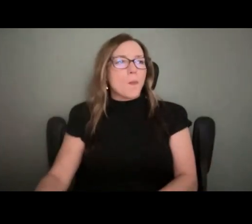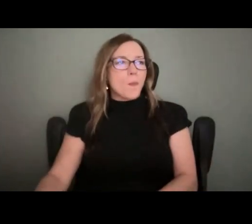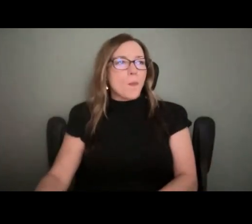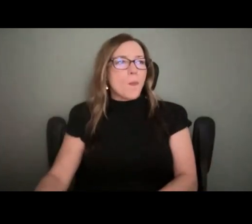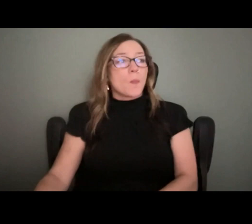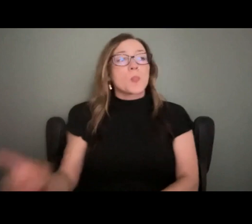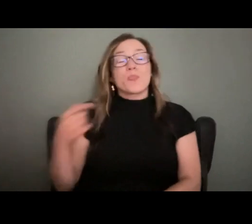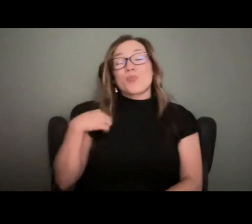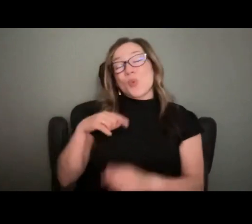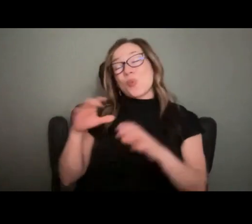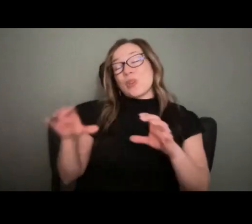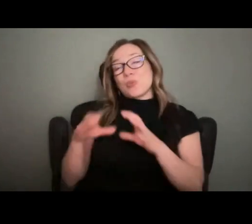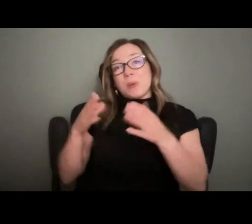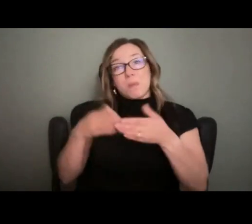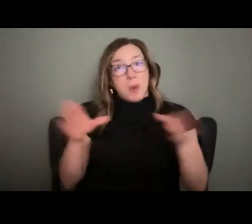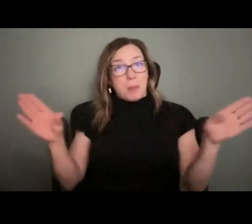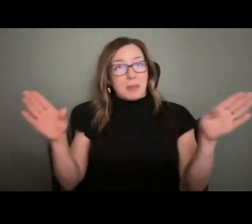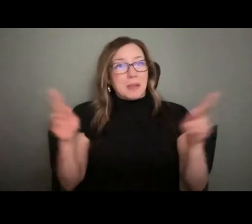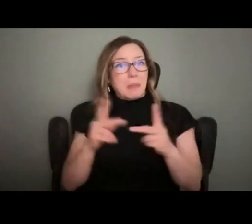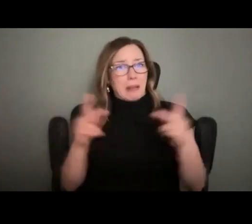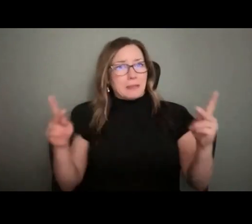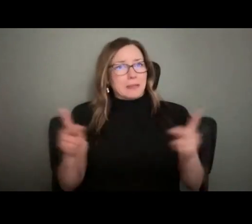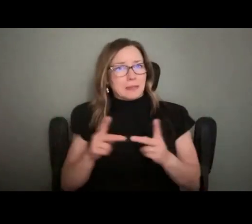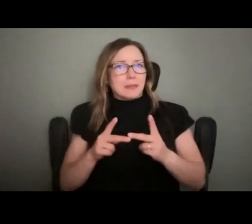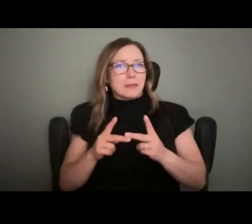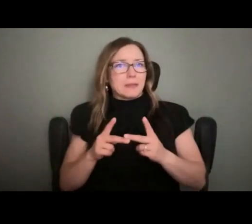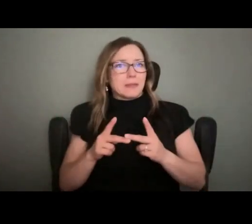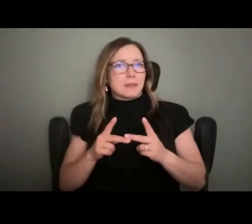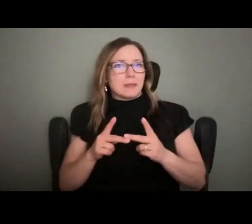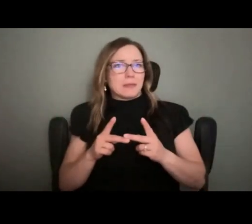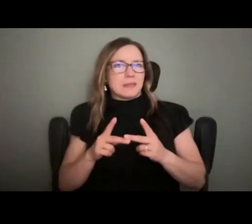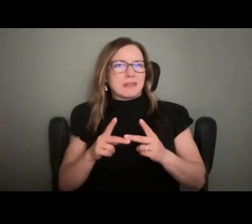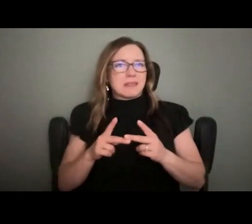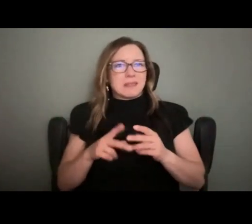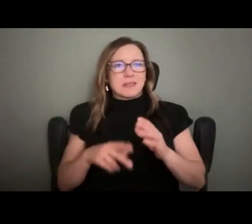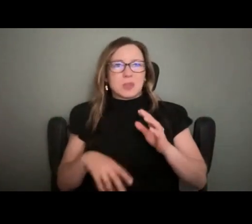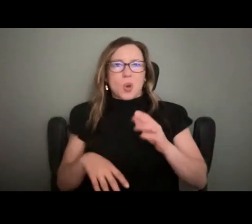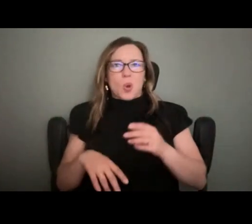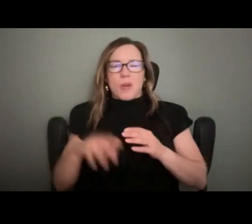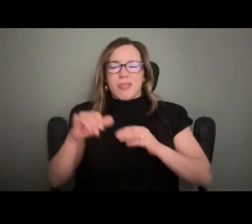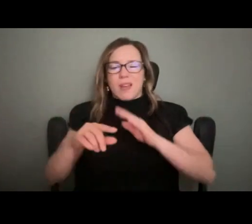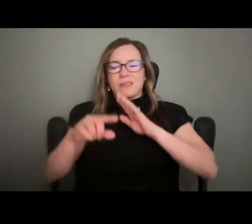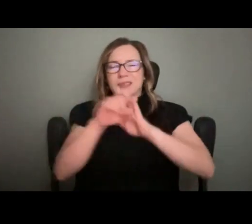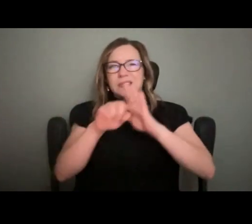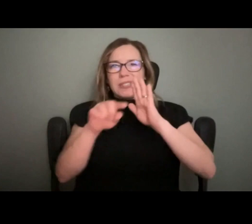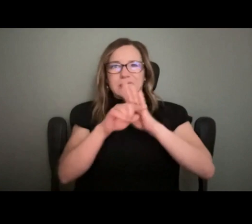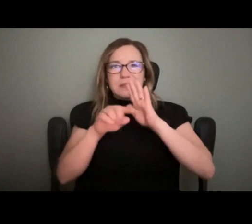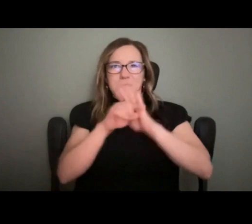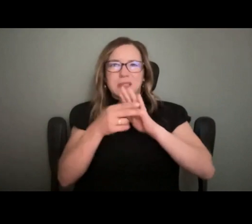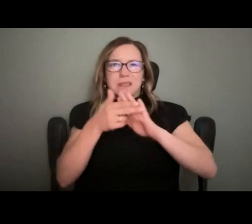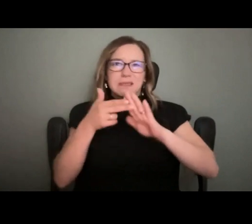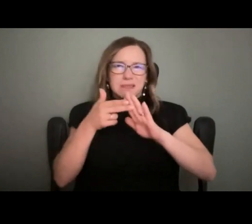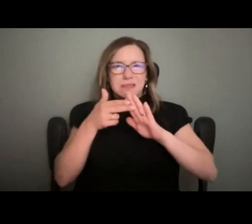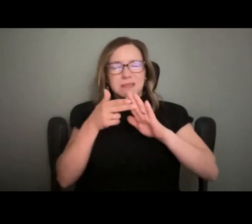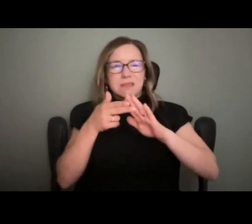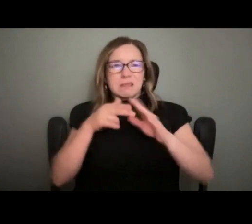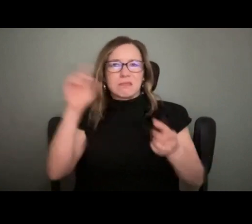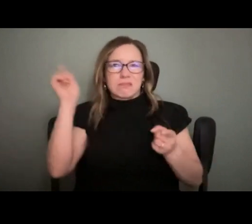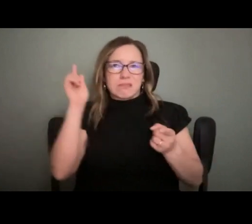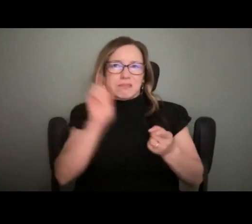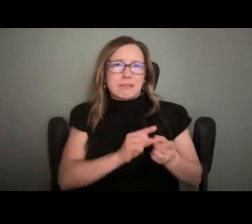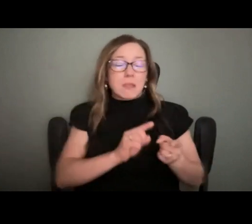in very public places as a way of destigmatizing dementia. So we have one in a library, one